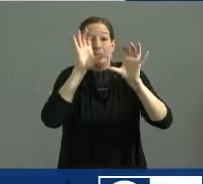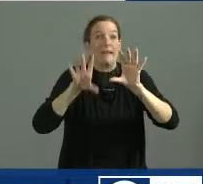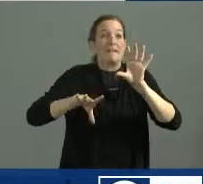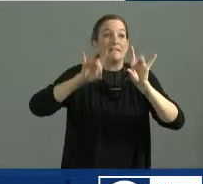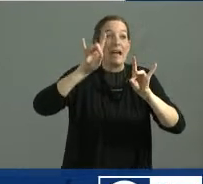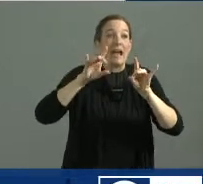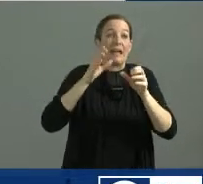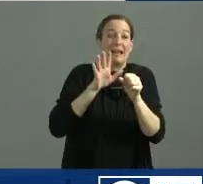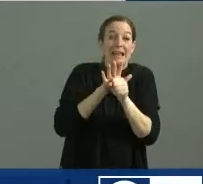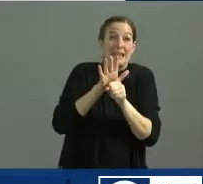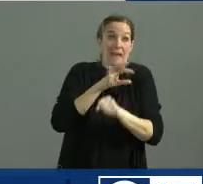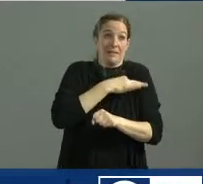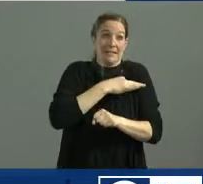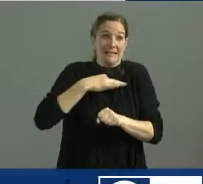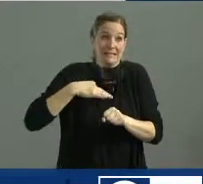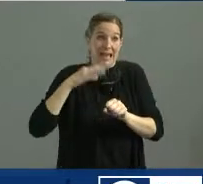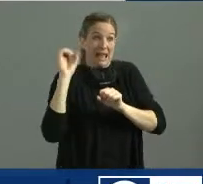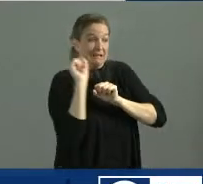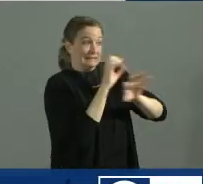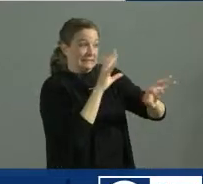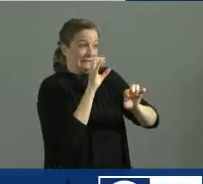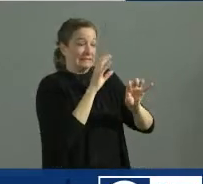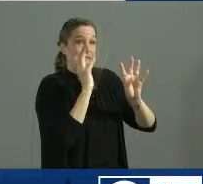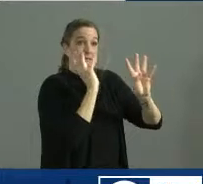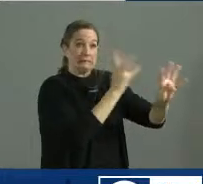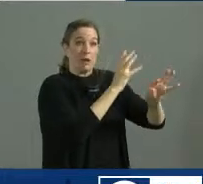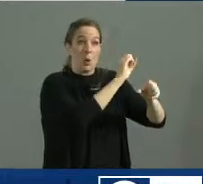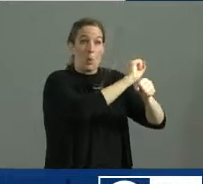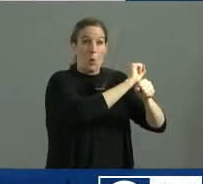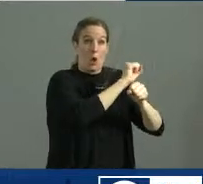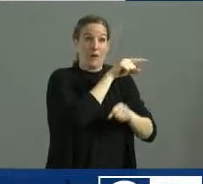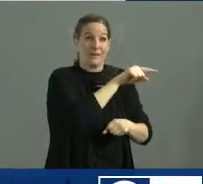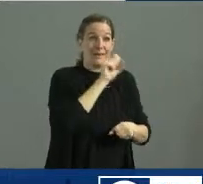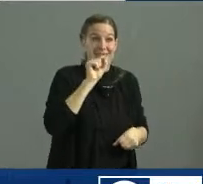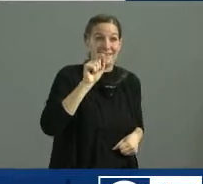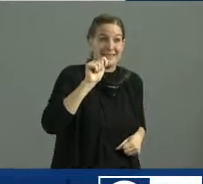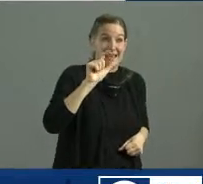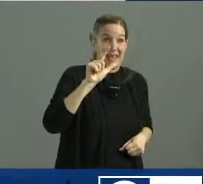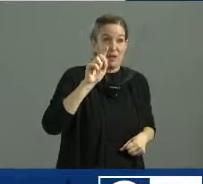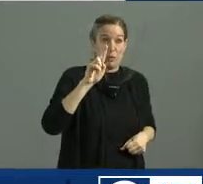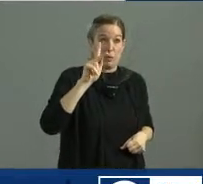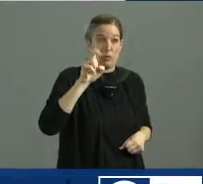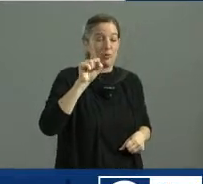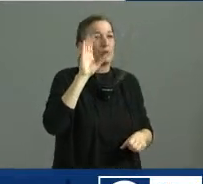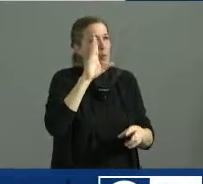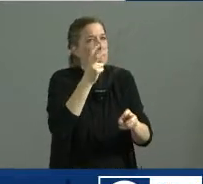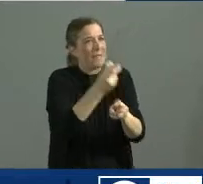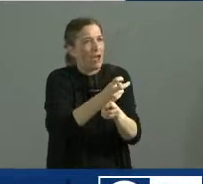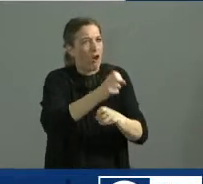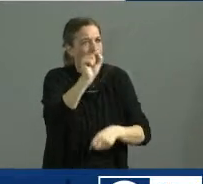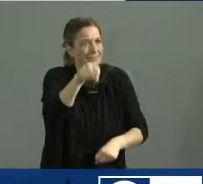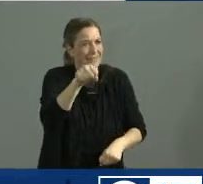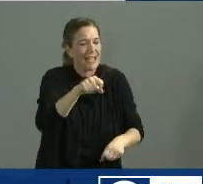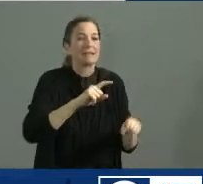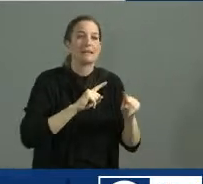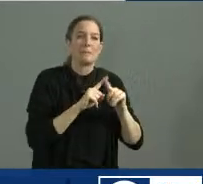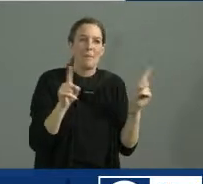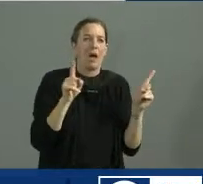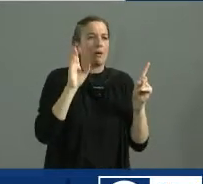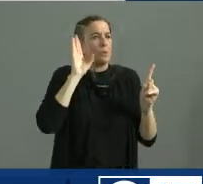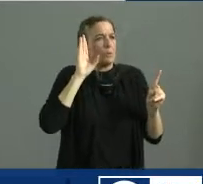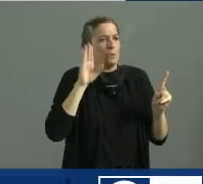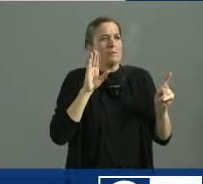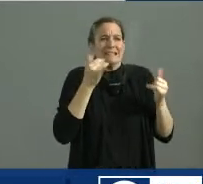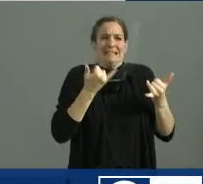forward. But, as you get into that more specialized level of care and you need ICU docs and ICU nurses and the